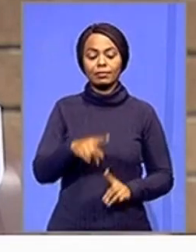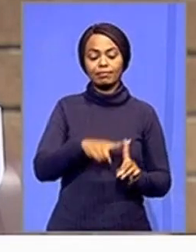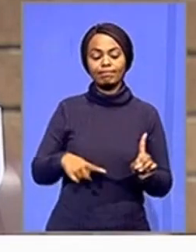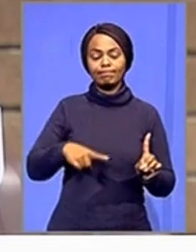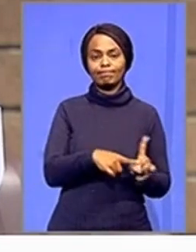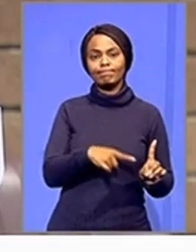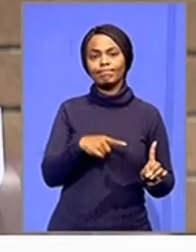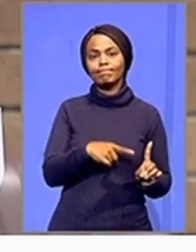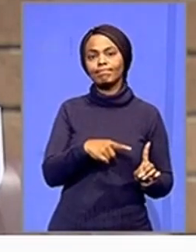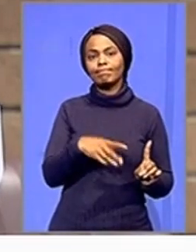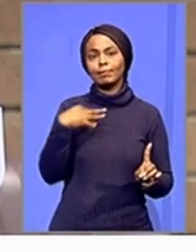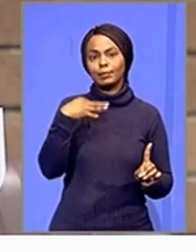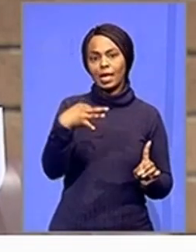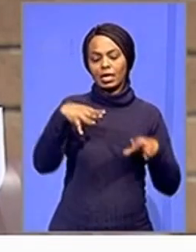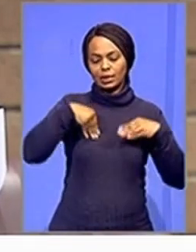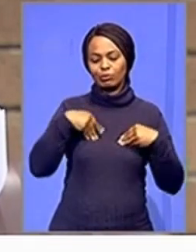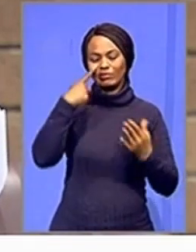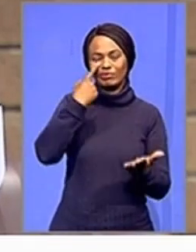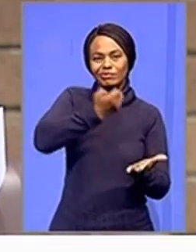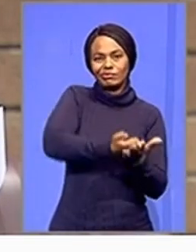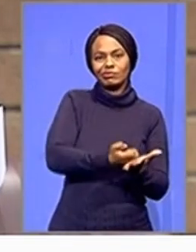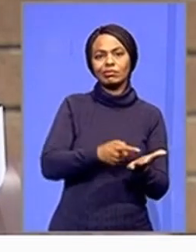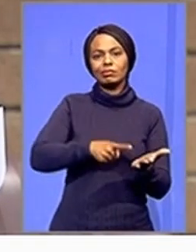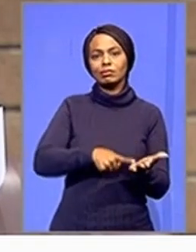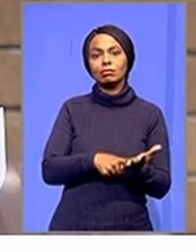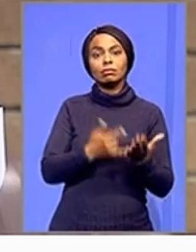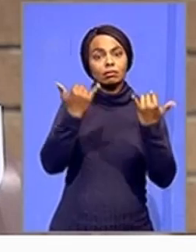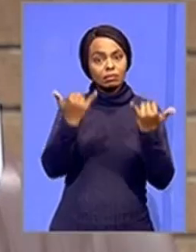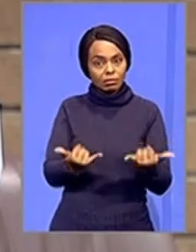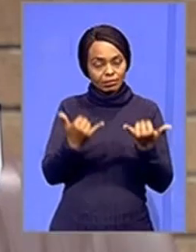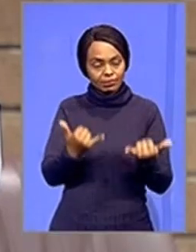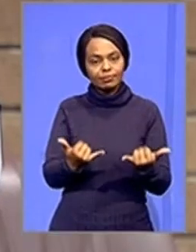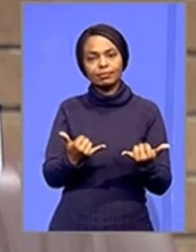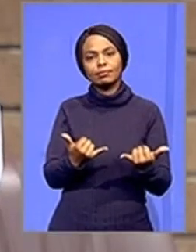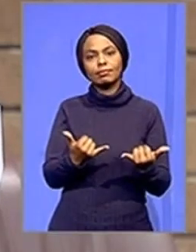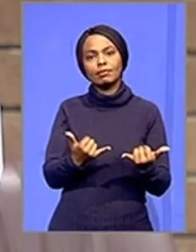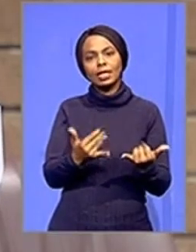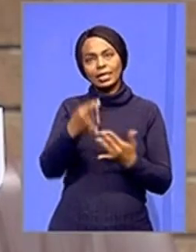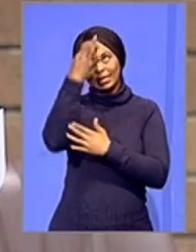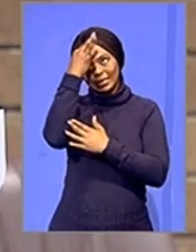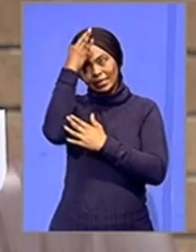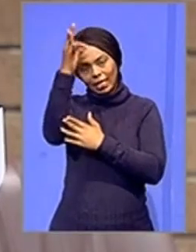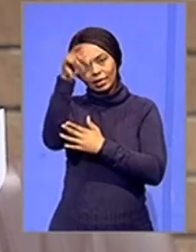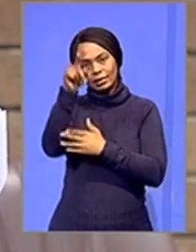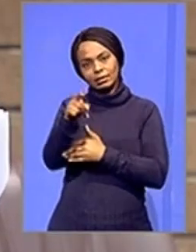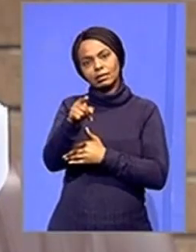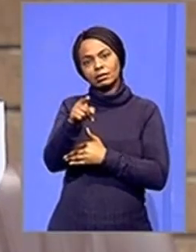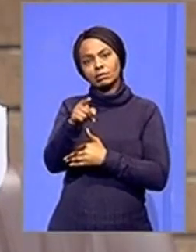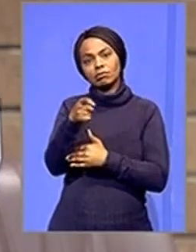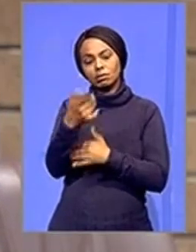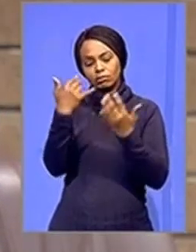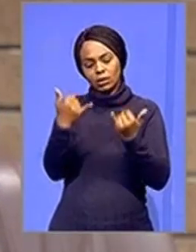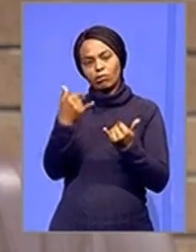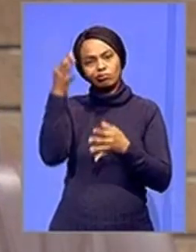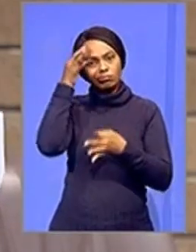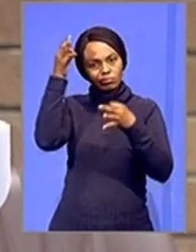by adducing acceptable evidence, has cast doubt on the strength of the state's case. And is